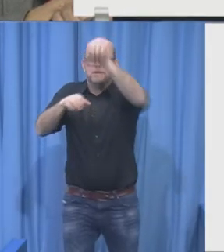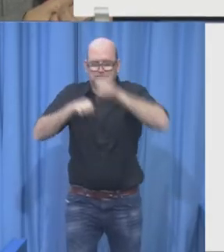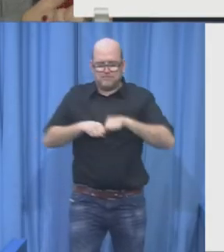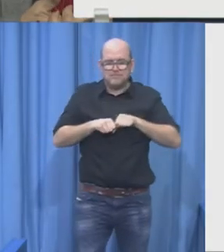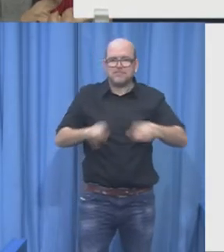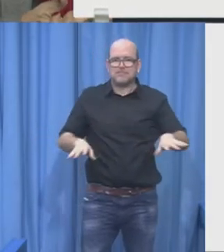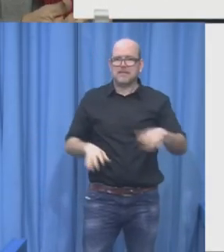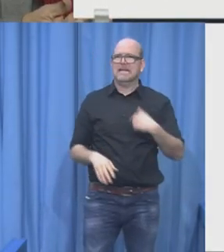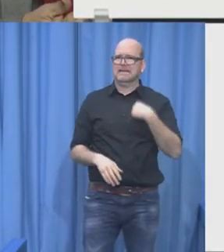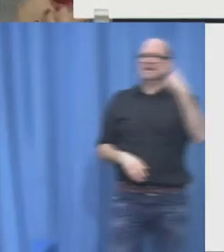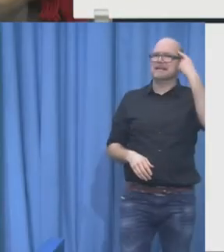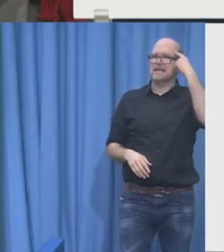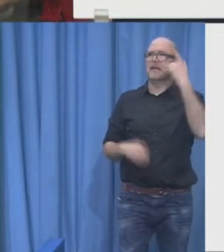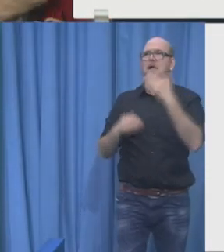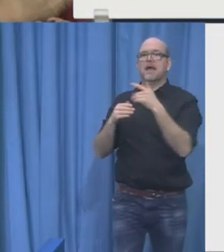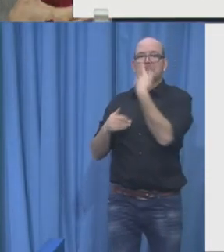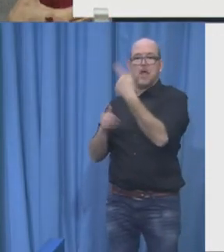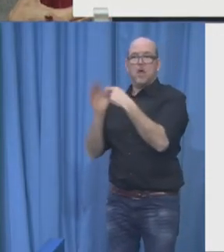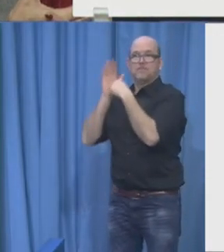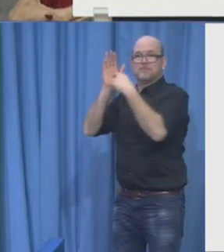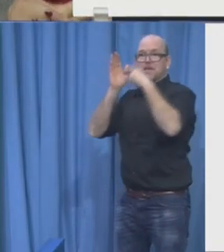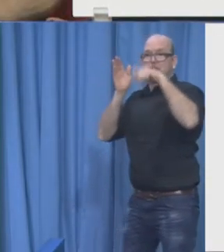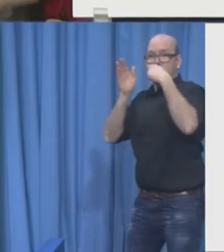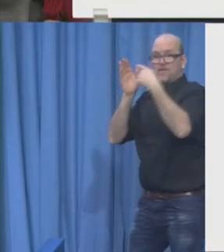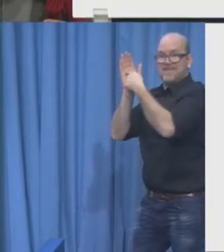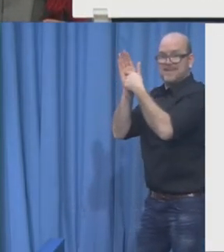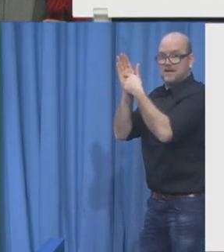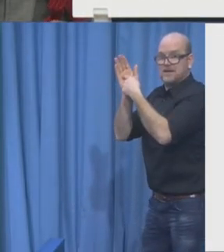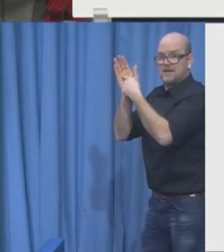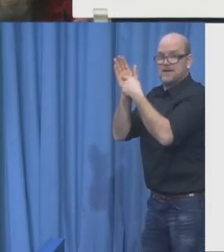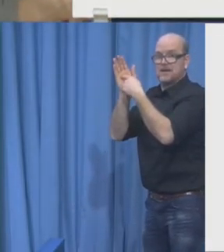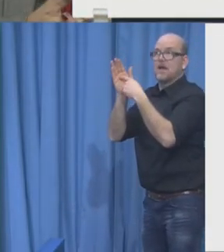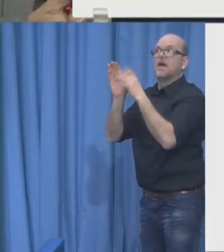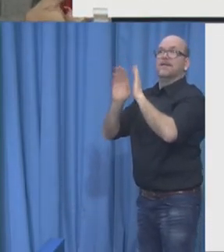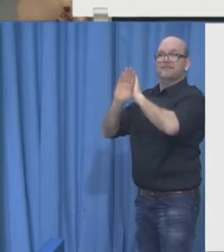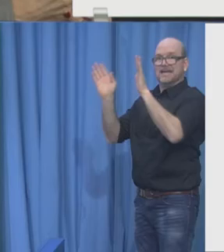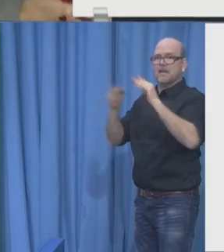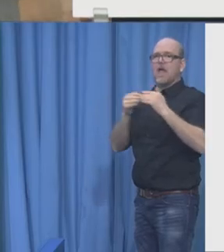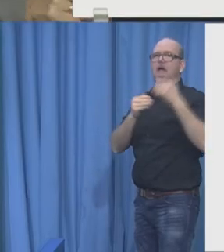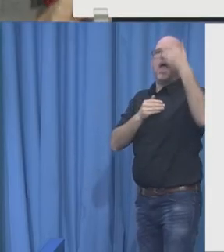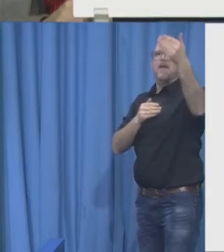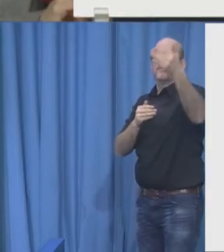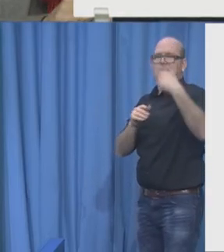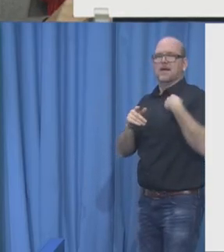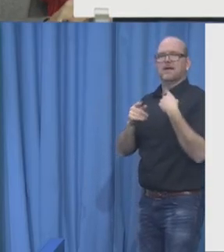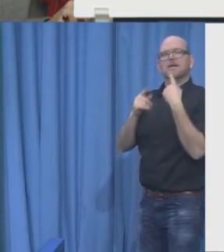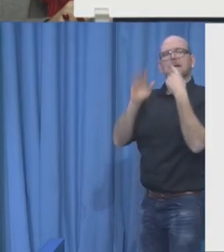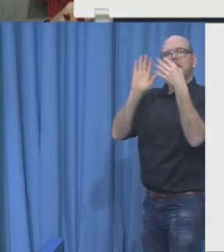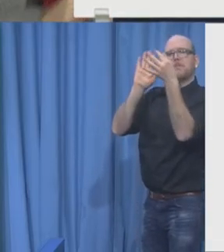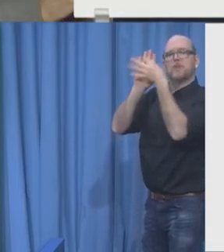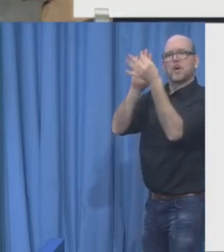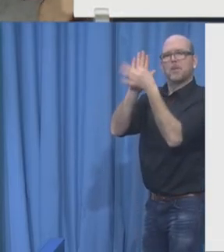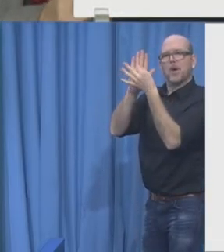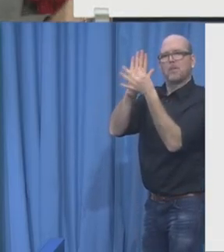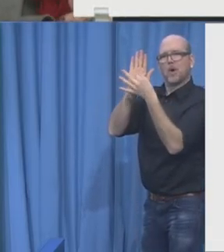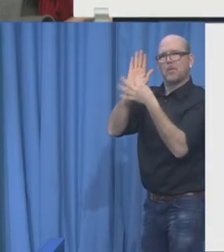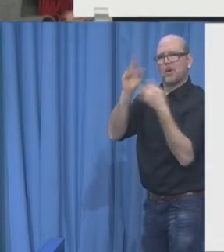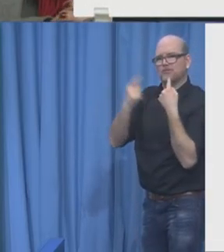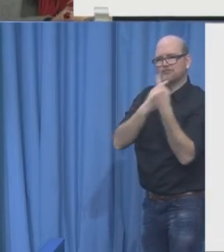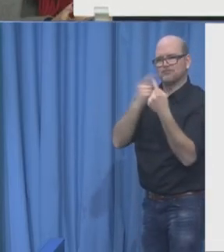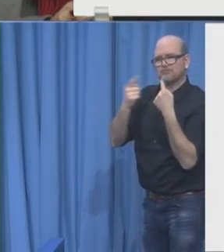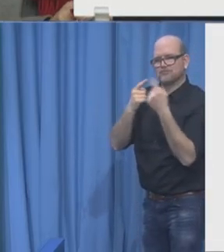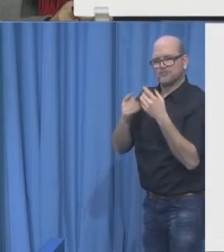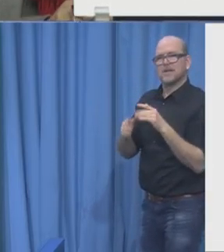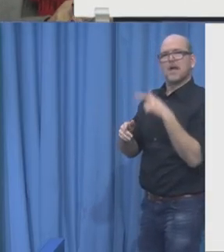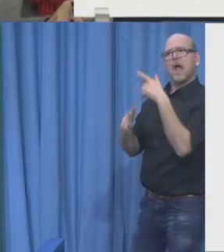at some of the factors that have led to the successful implementation of Discovering